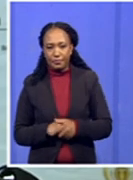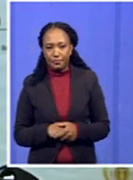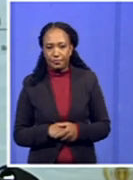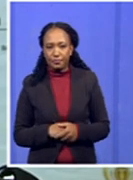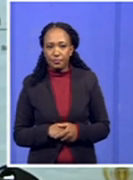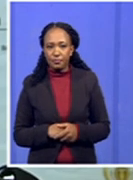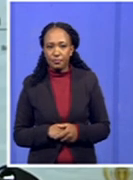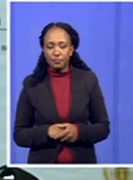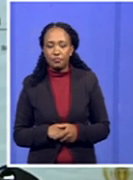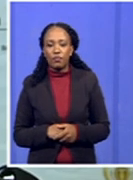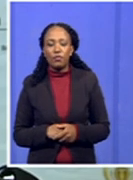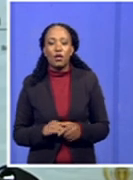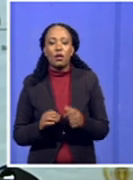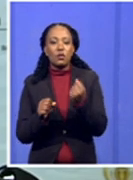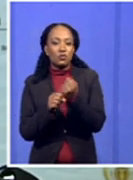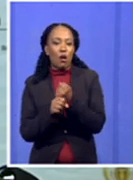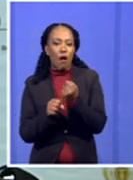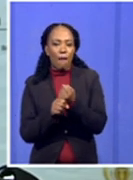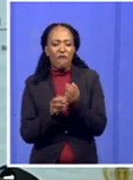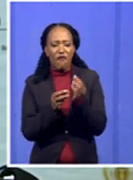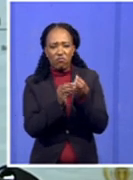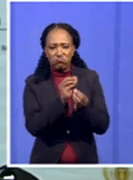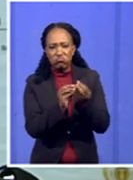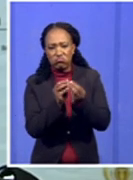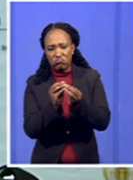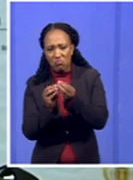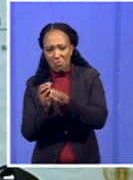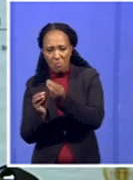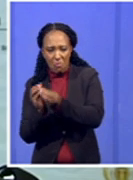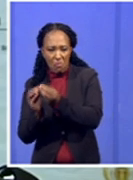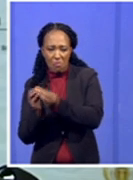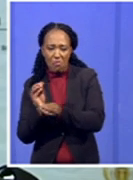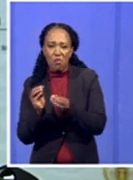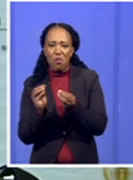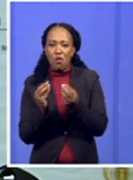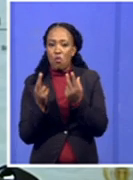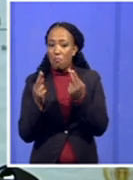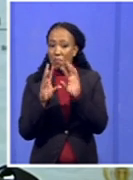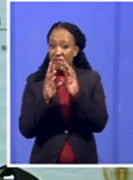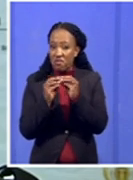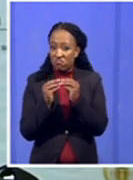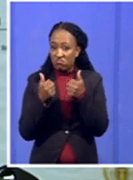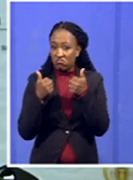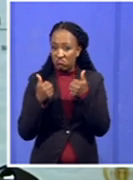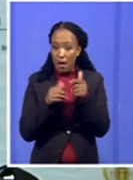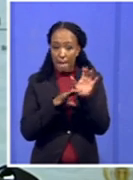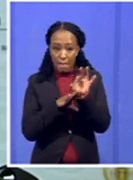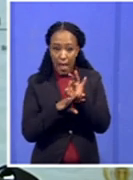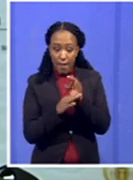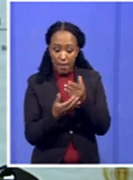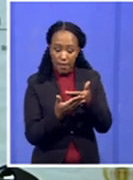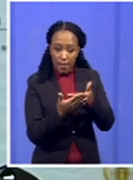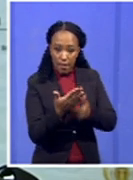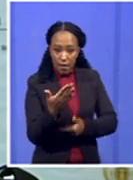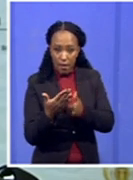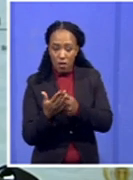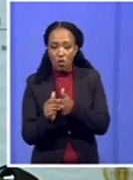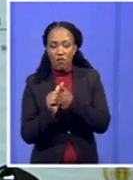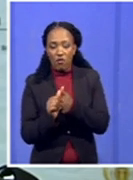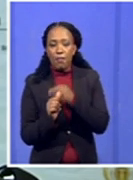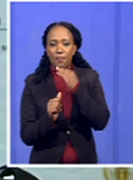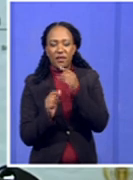all the work of the rehabilitation, we hope everything goes according to plan, will be completed by